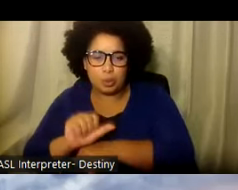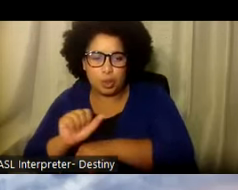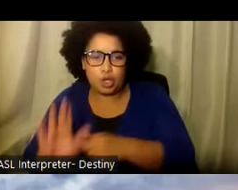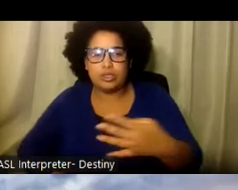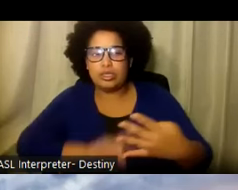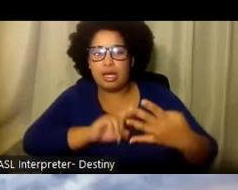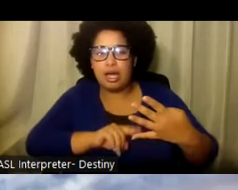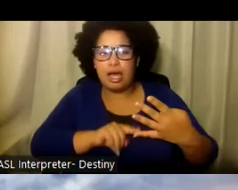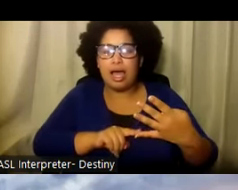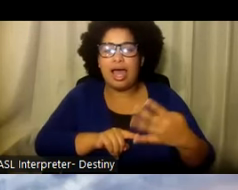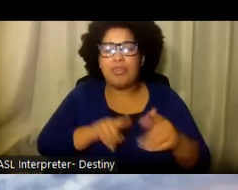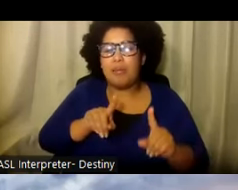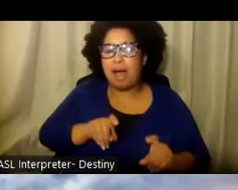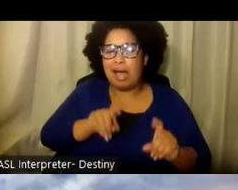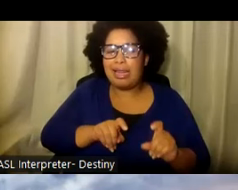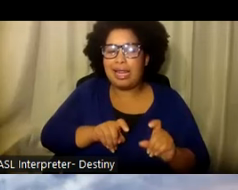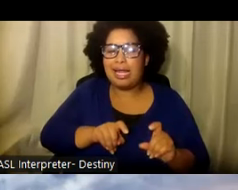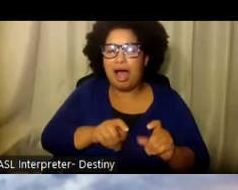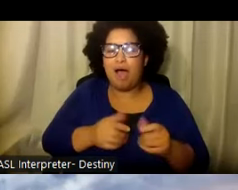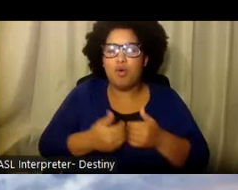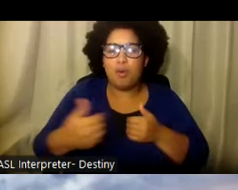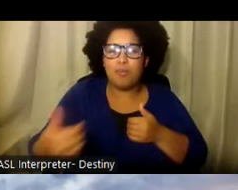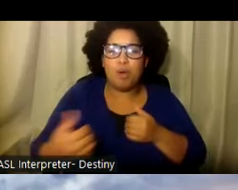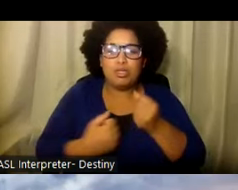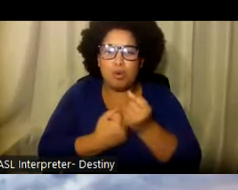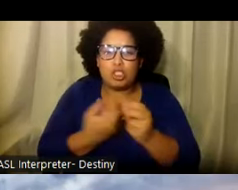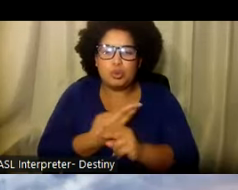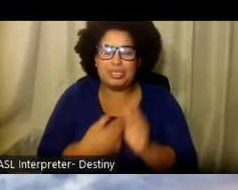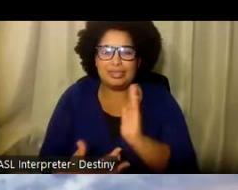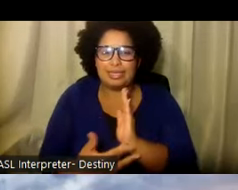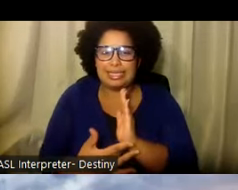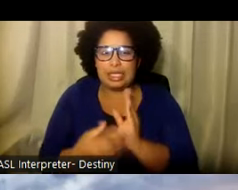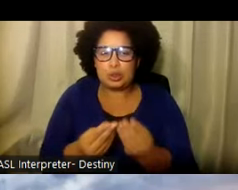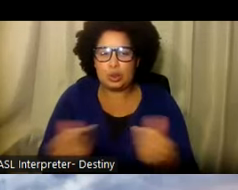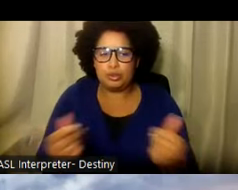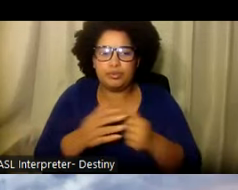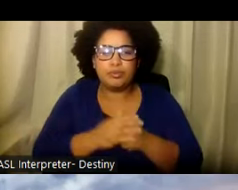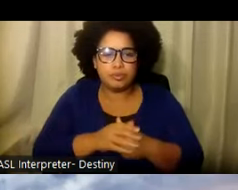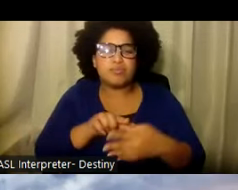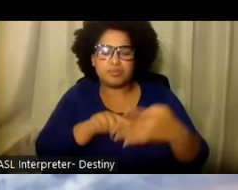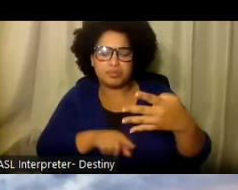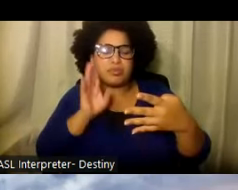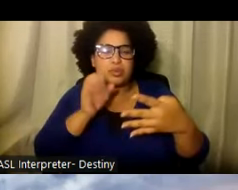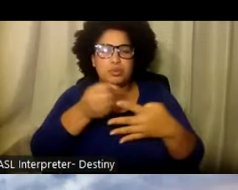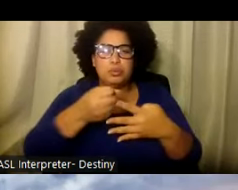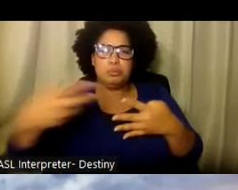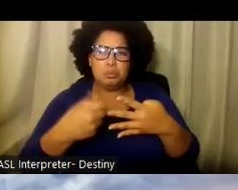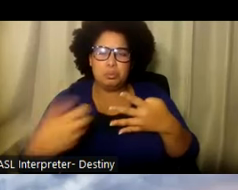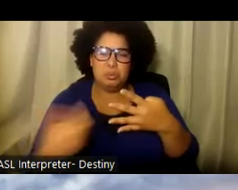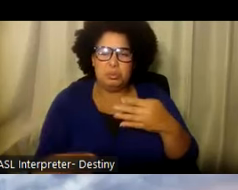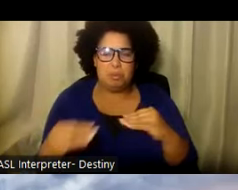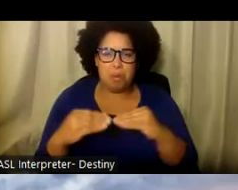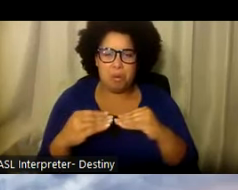pilot of remote supports using technology solutions, each of which I will cover in a bit more detail on the